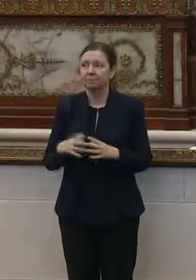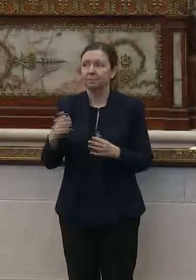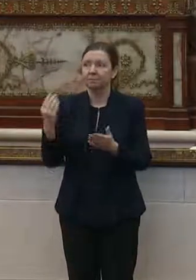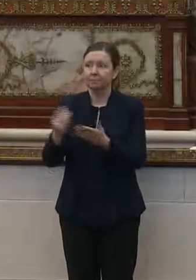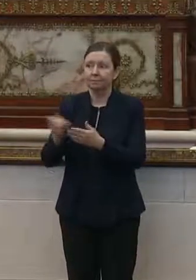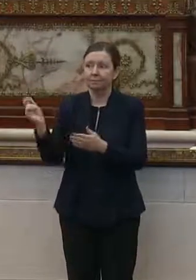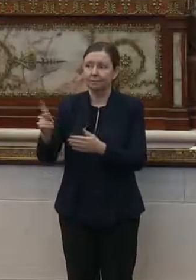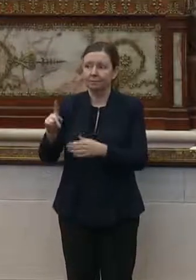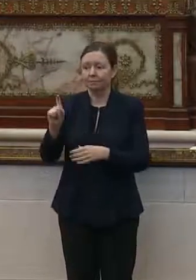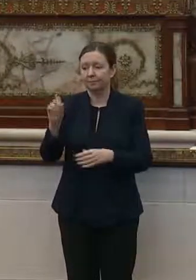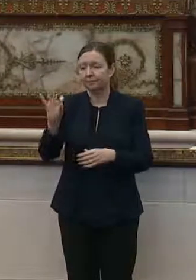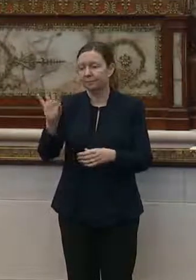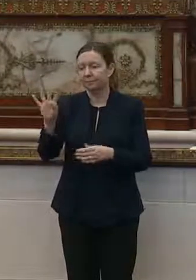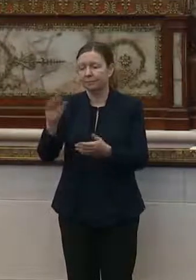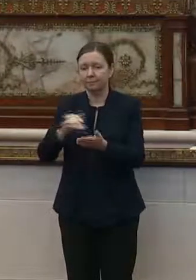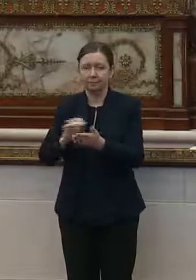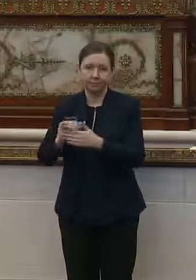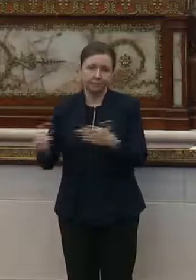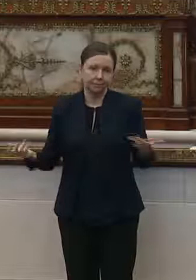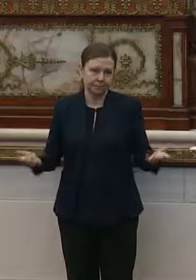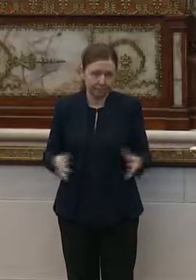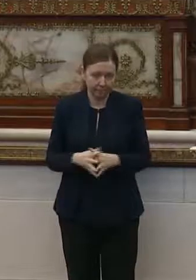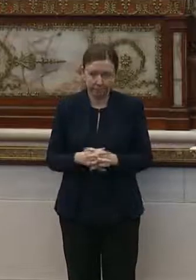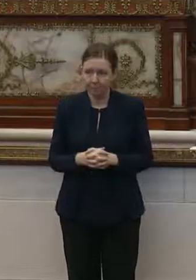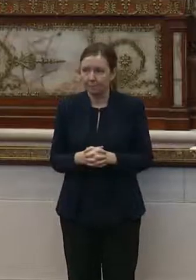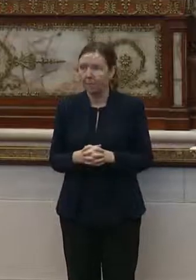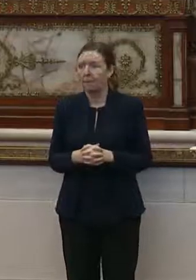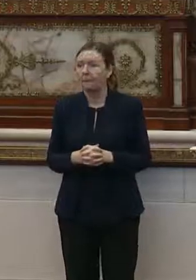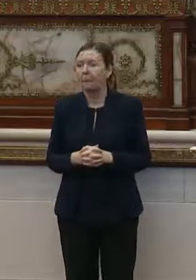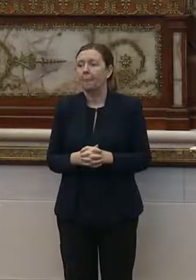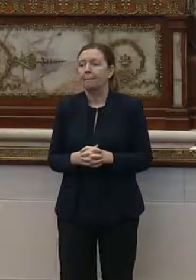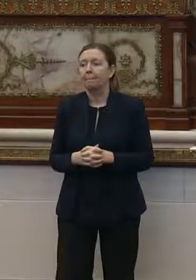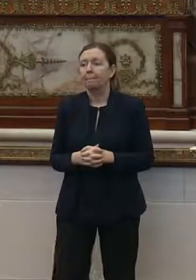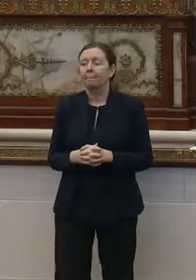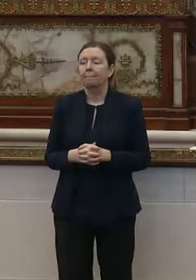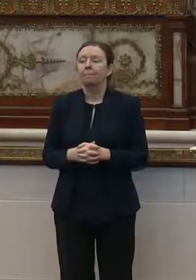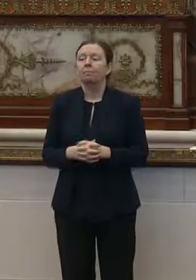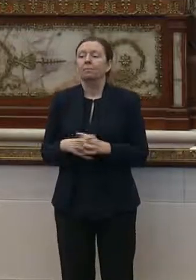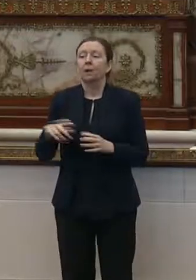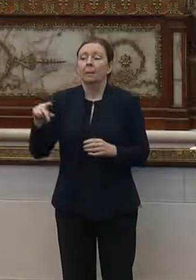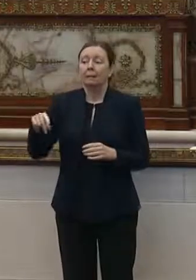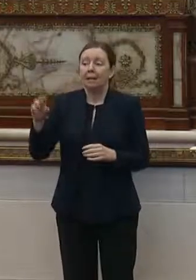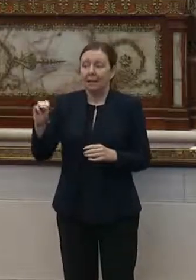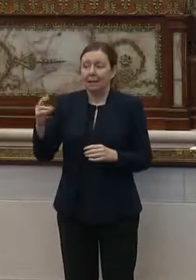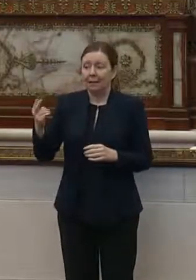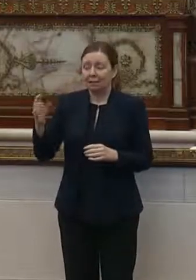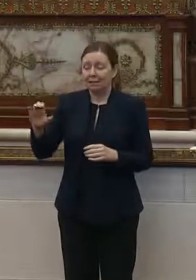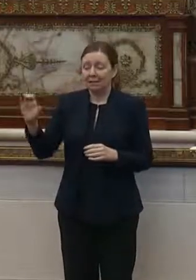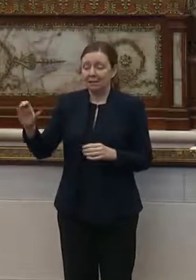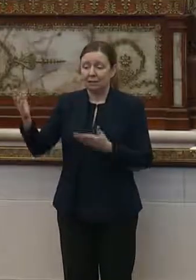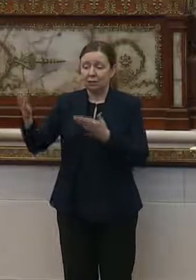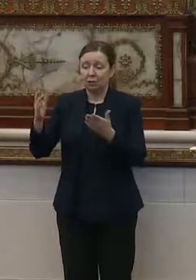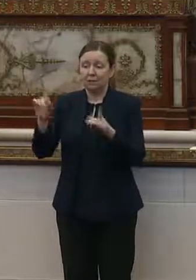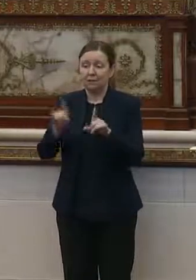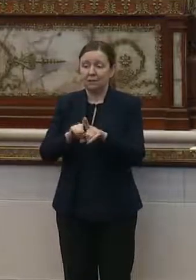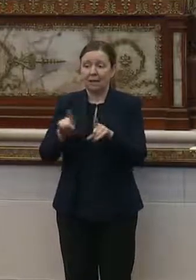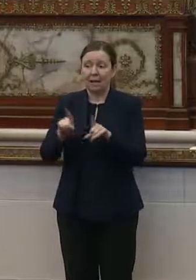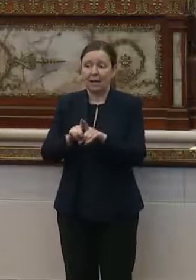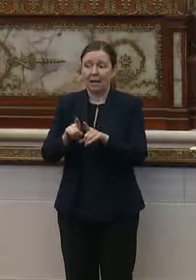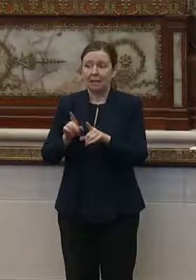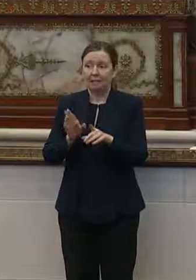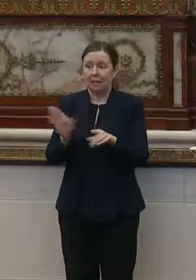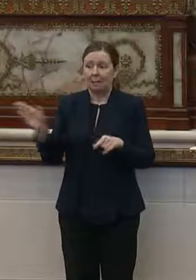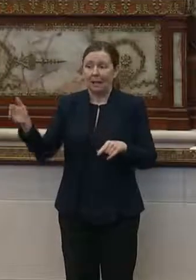them $194,000? So that, PMHCC serves as essentially a